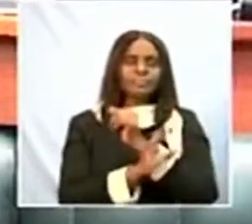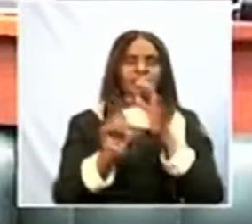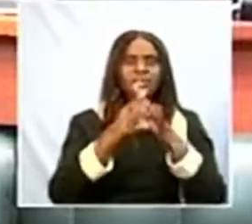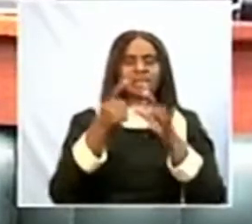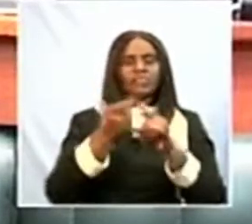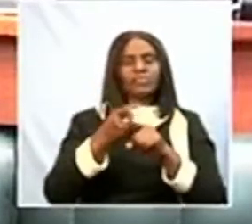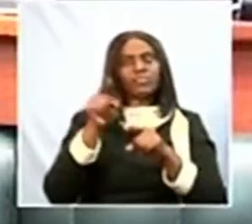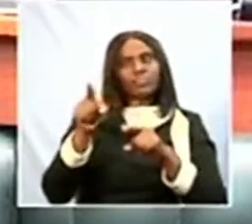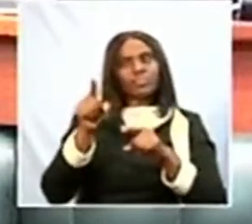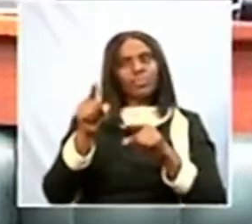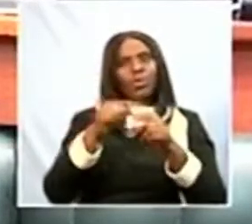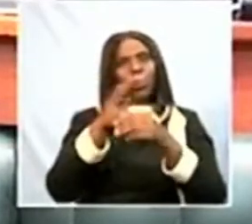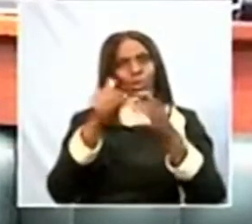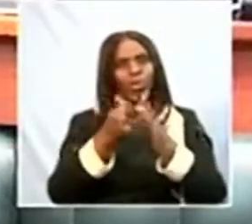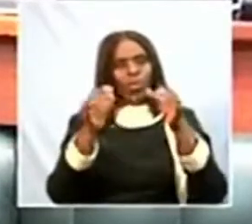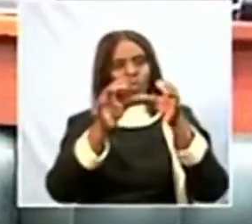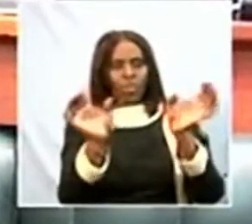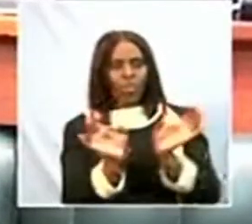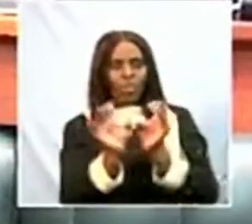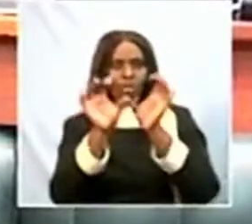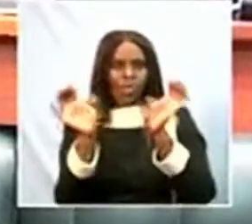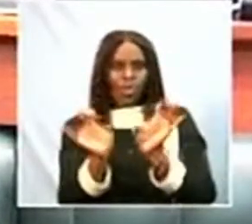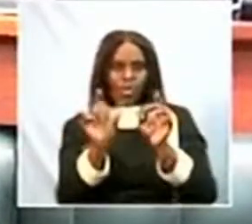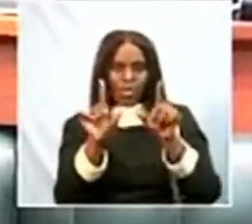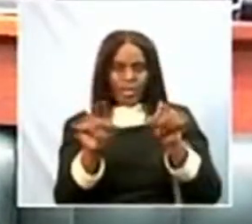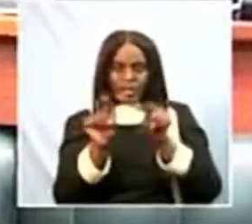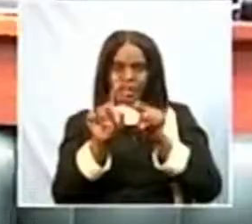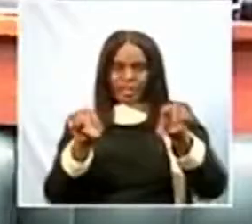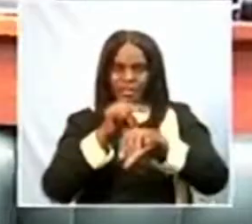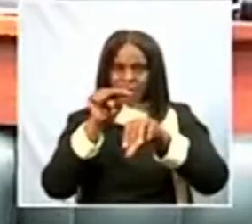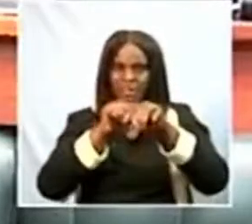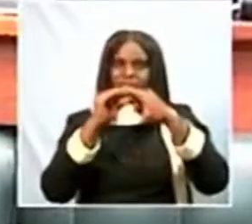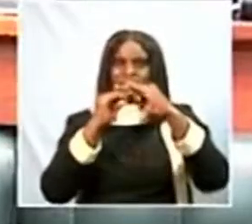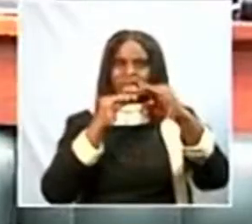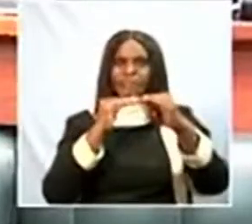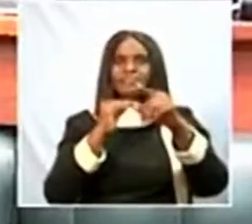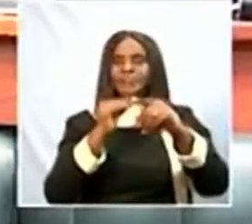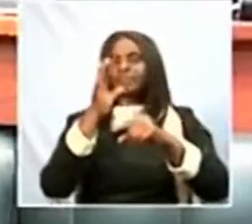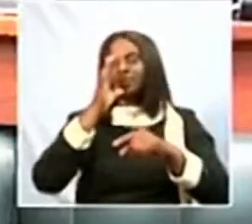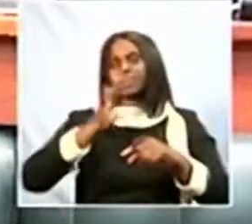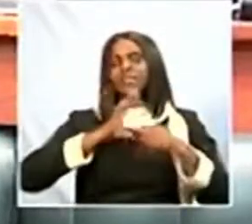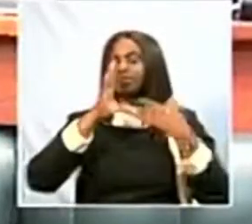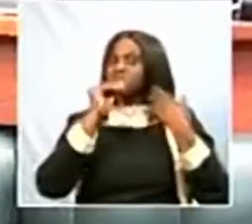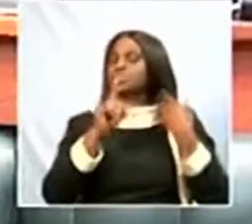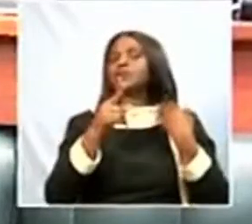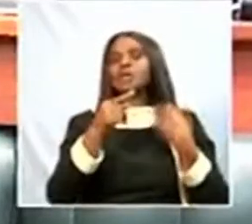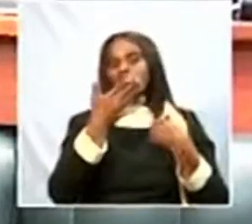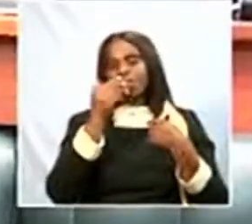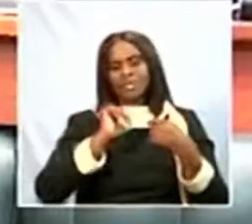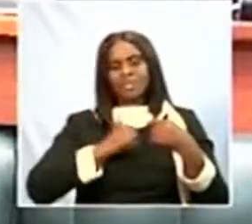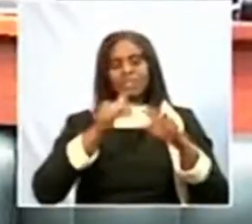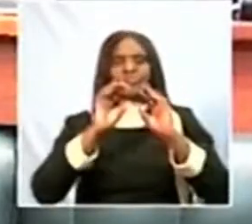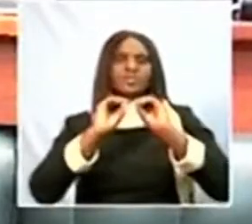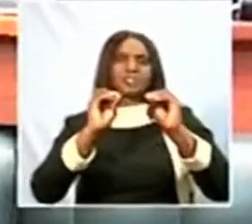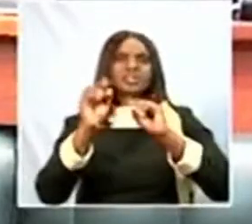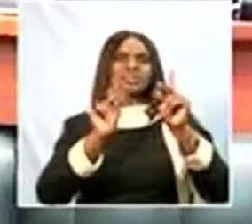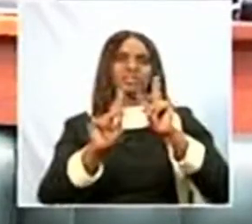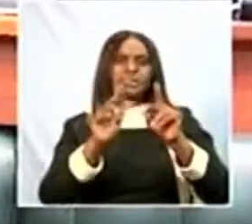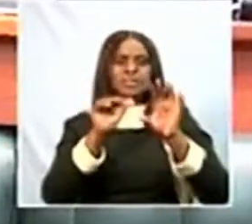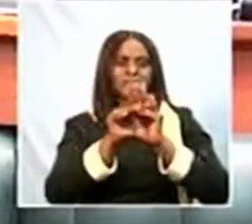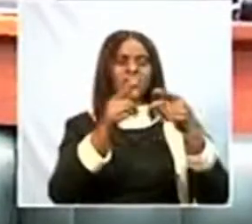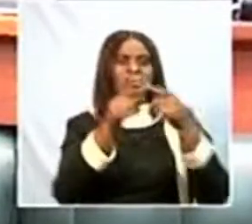lowest constituencies up to the national level. Madam Speaker, let us educate our people in